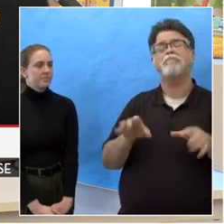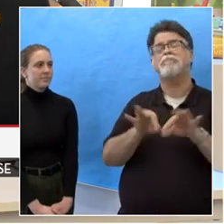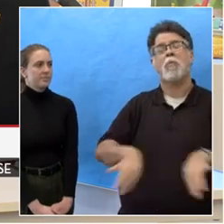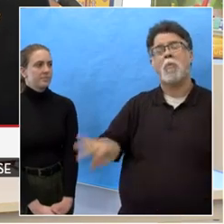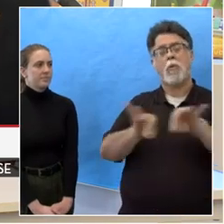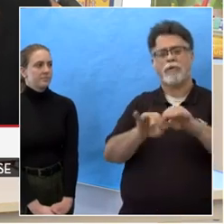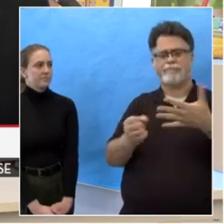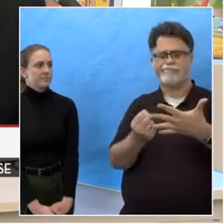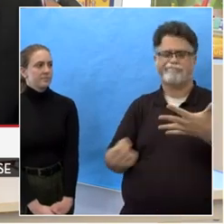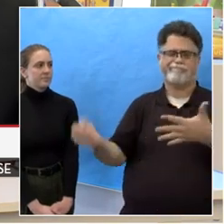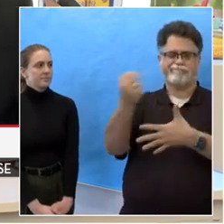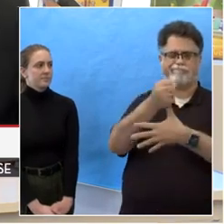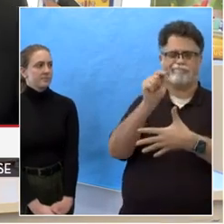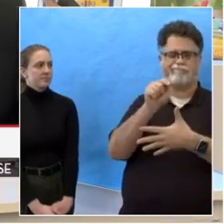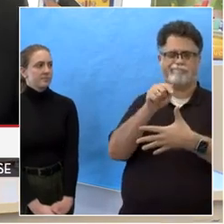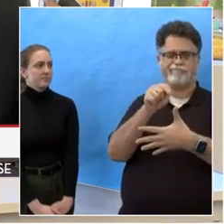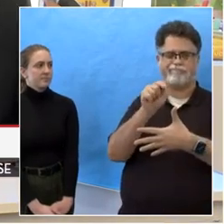moved on.